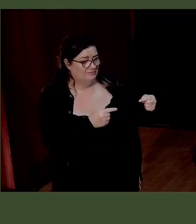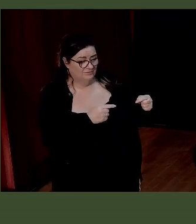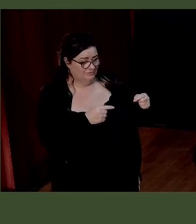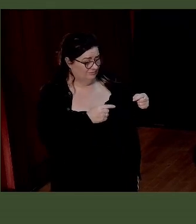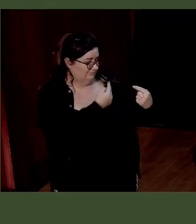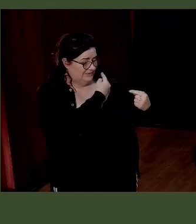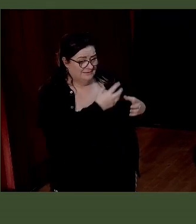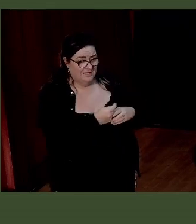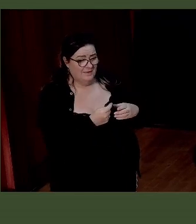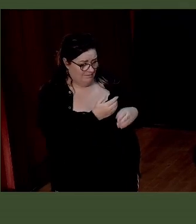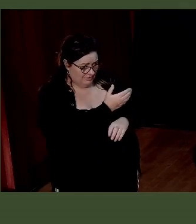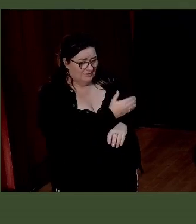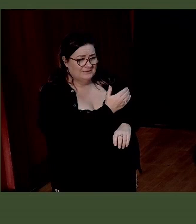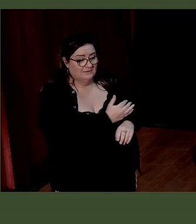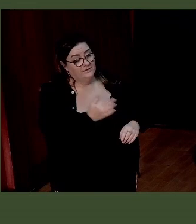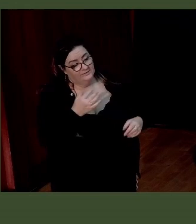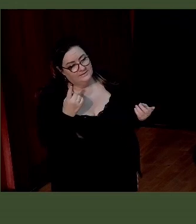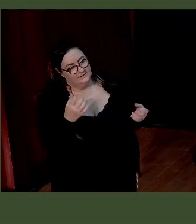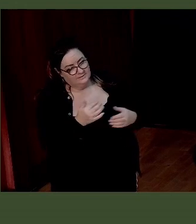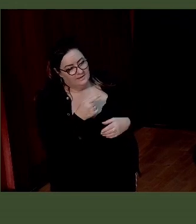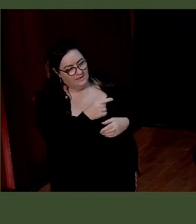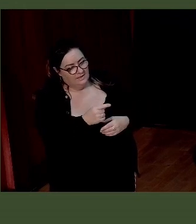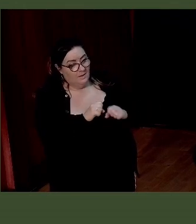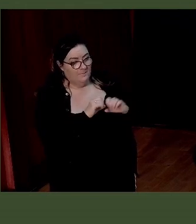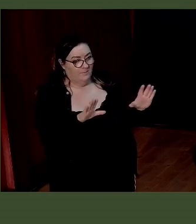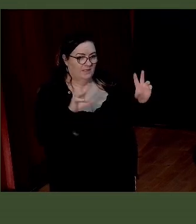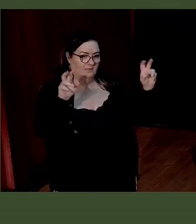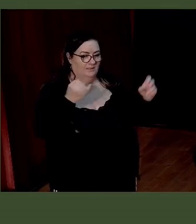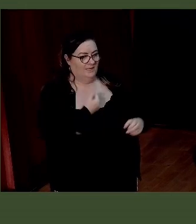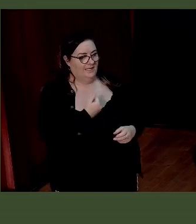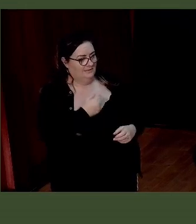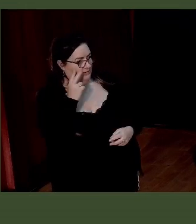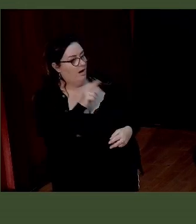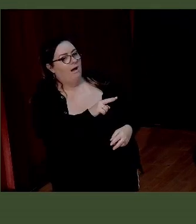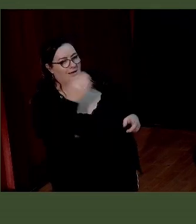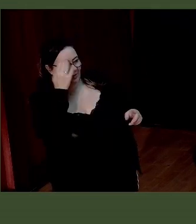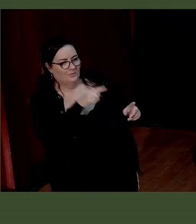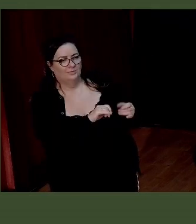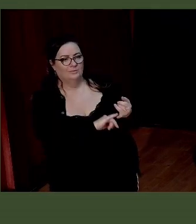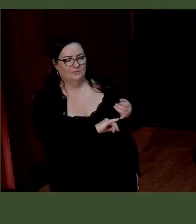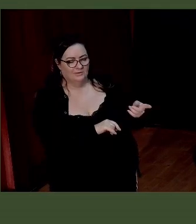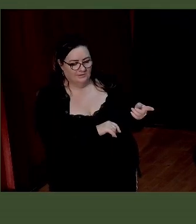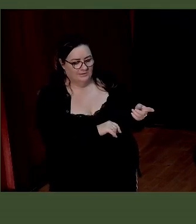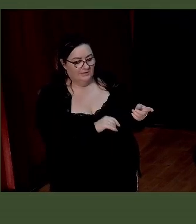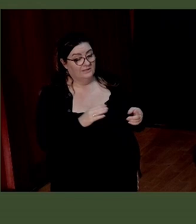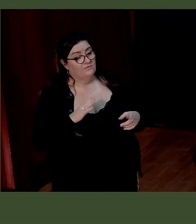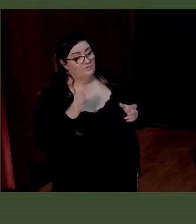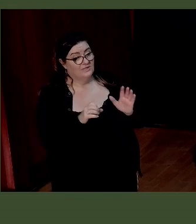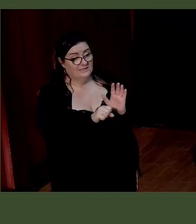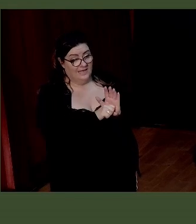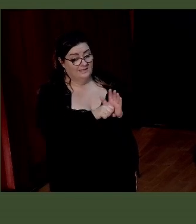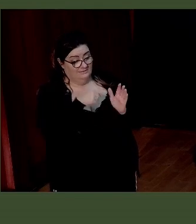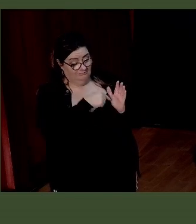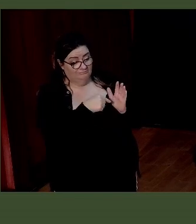movement continue to have, if they did have indeed, a public identity? And the conservatism of the Free State can indeed